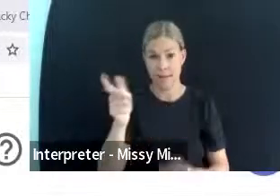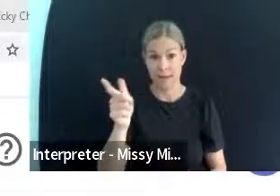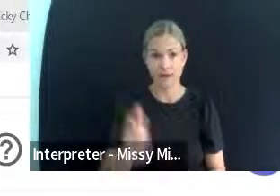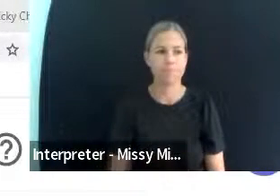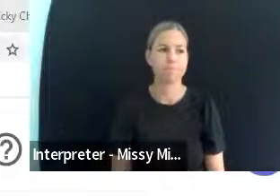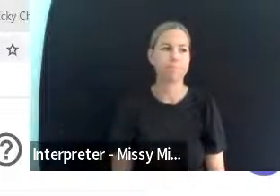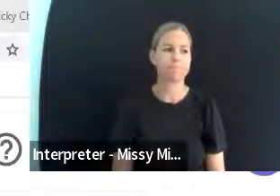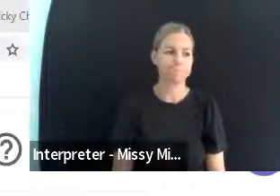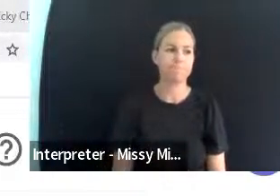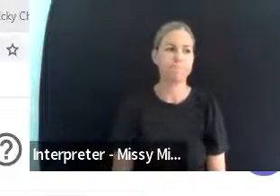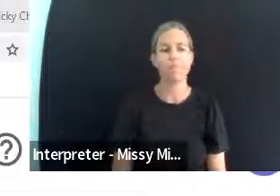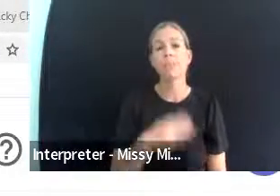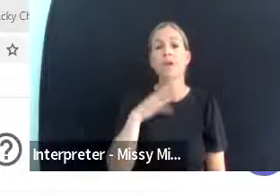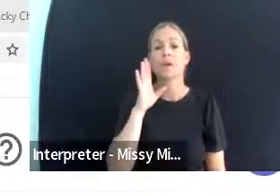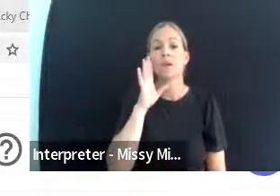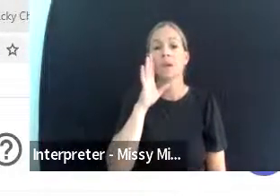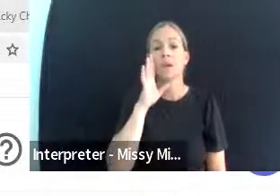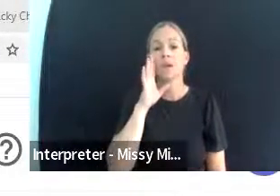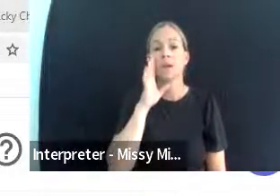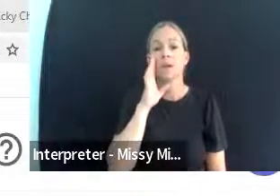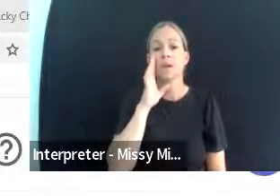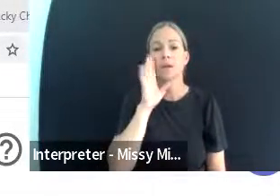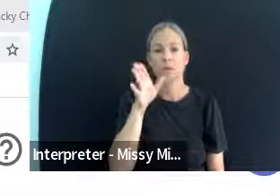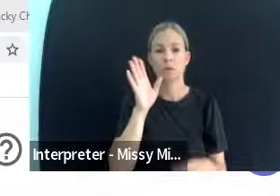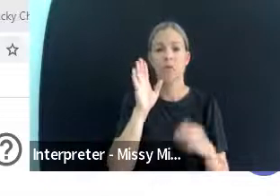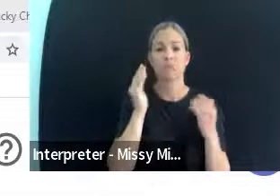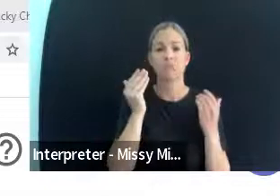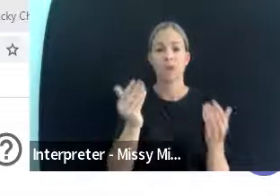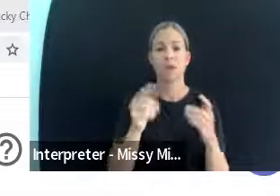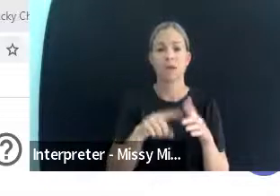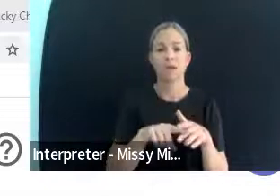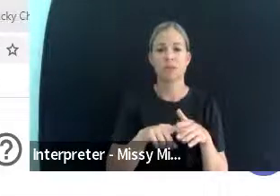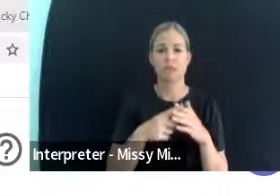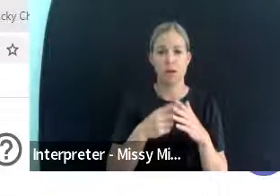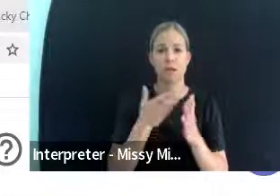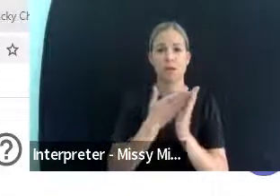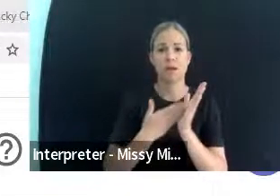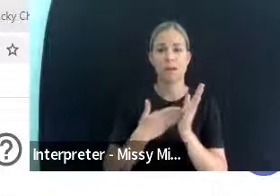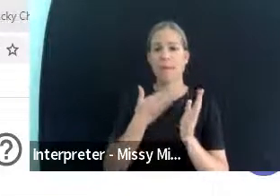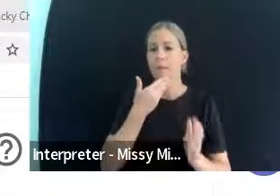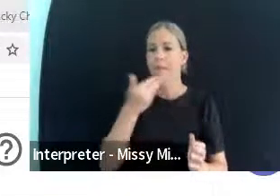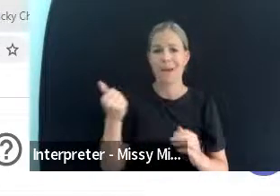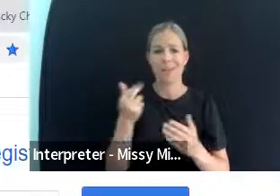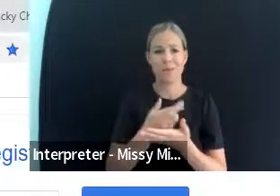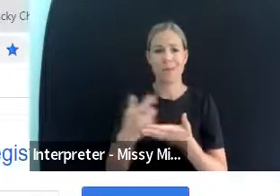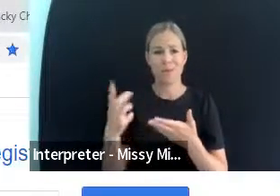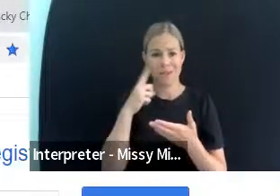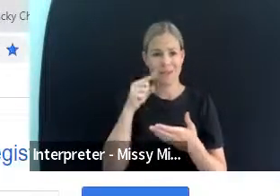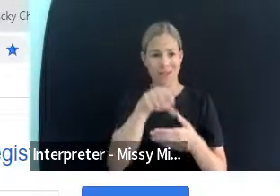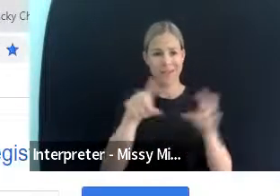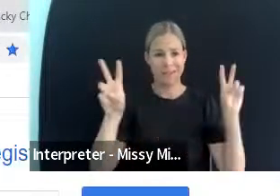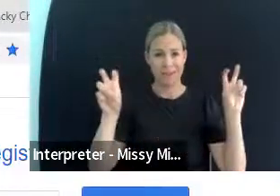So to get started, actually, I'm going to start with some of the best resources about this topic, which